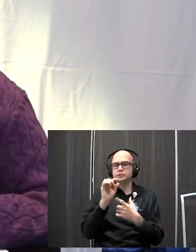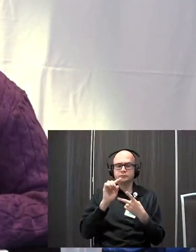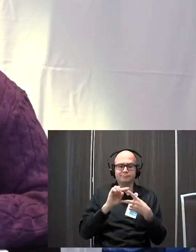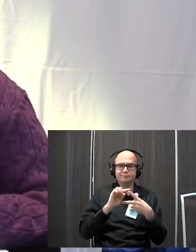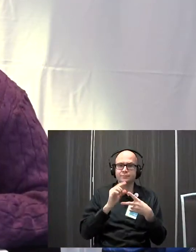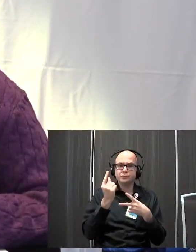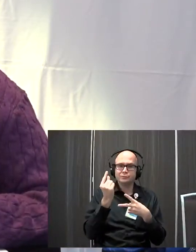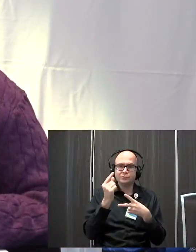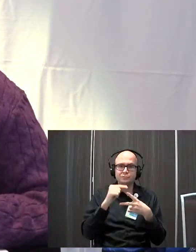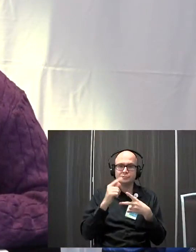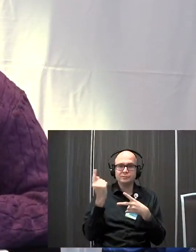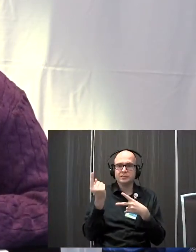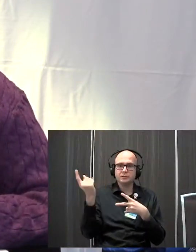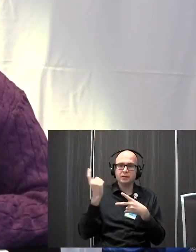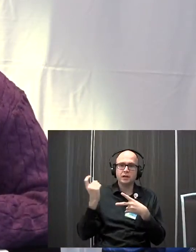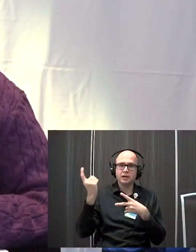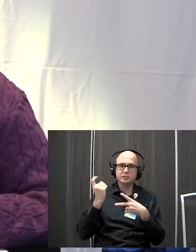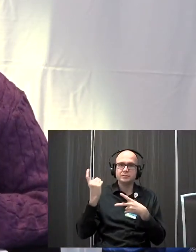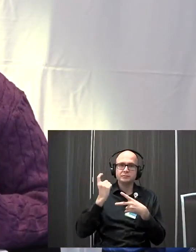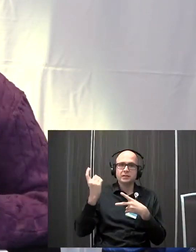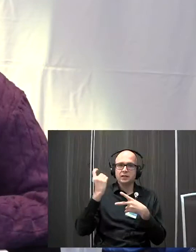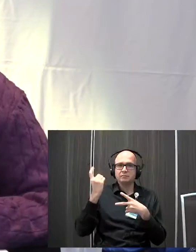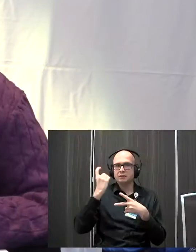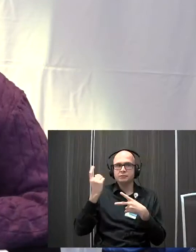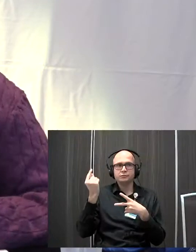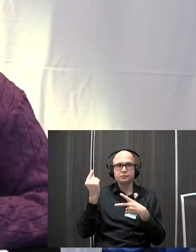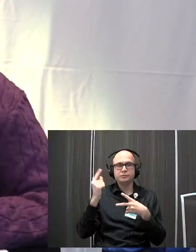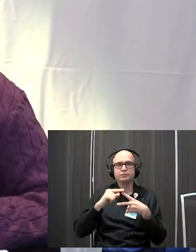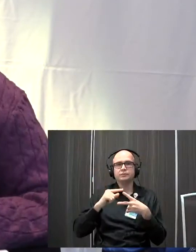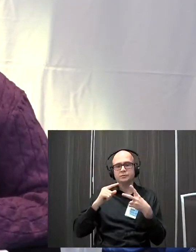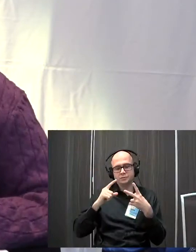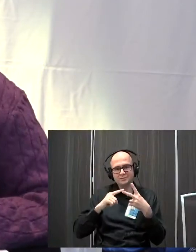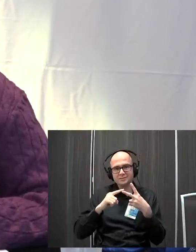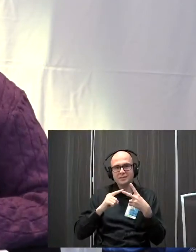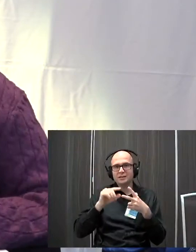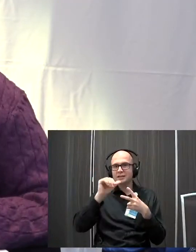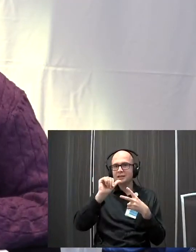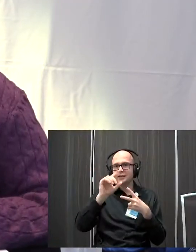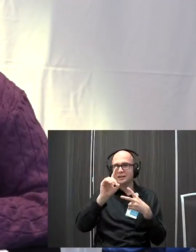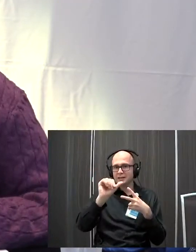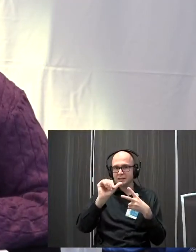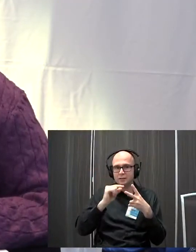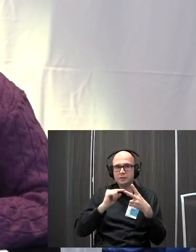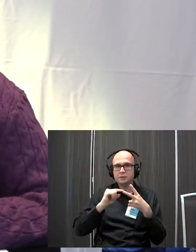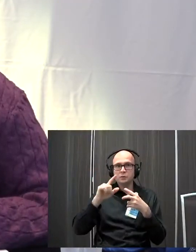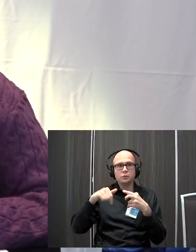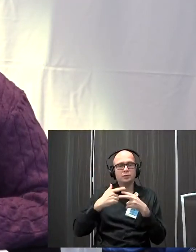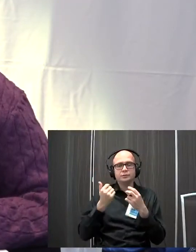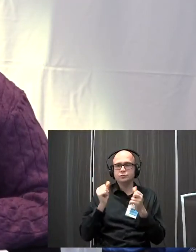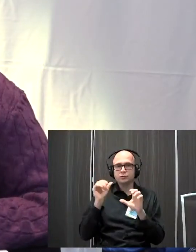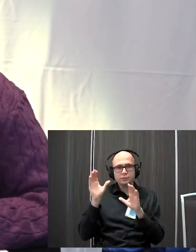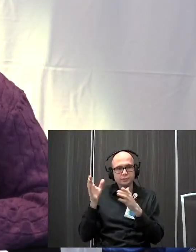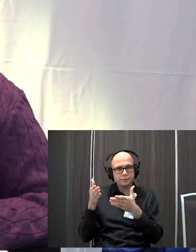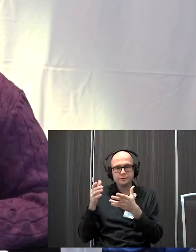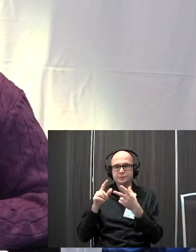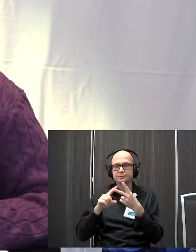when somebody asks me 1,000 times the same question, and what do we do about ABA when they are really trying to focus on